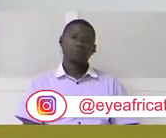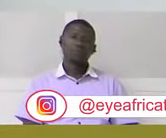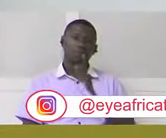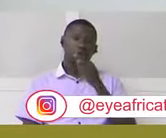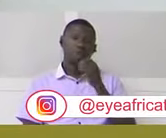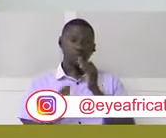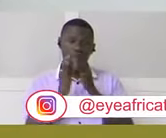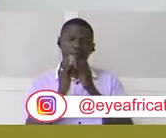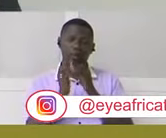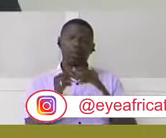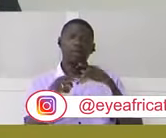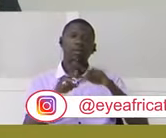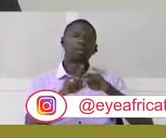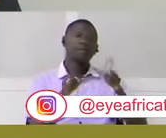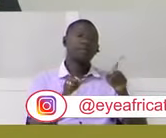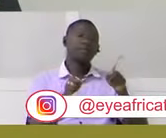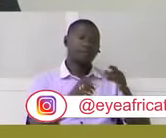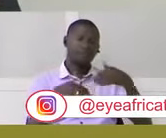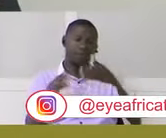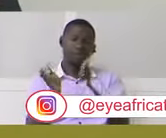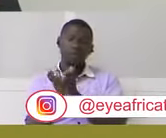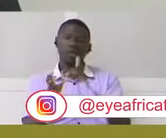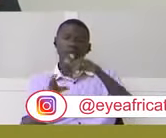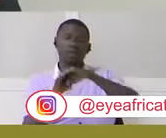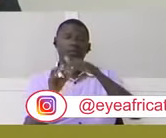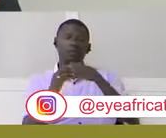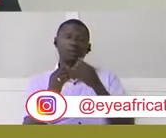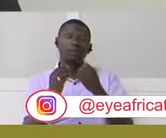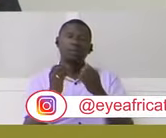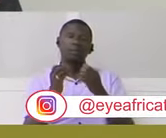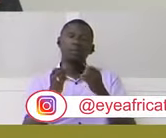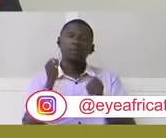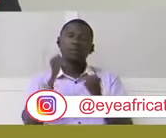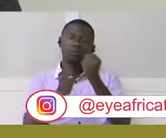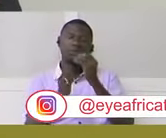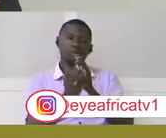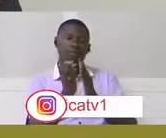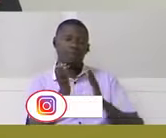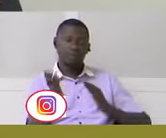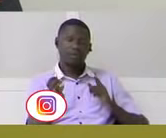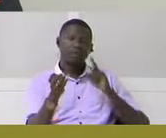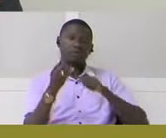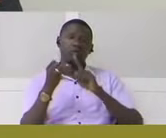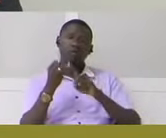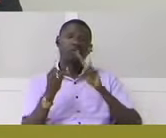You mentioned the different groups that were involved in the convoy, the VIPs, military.